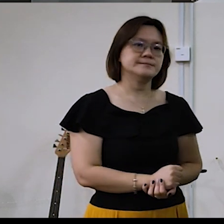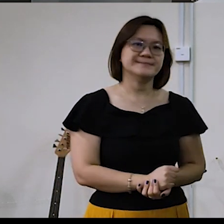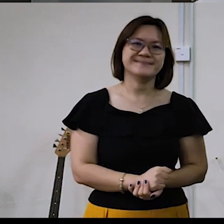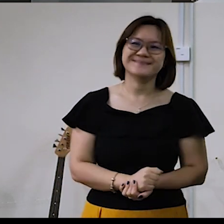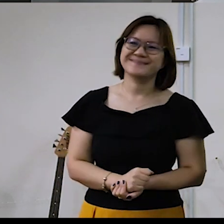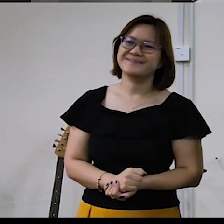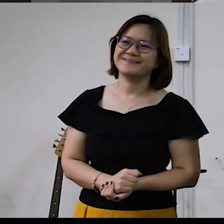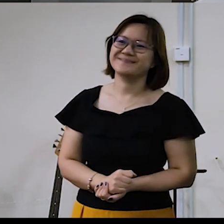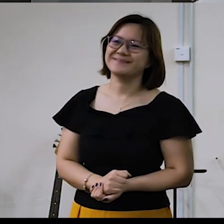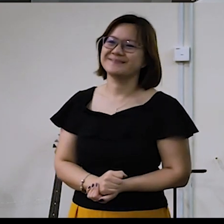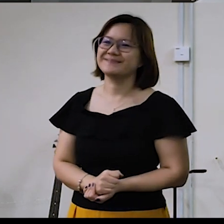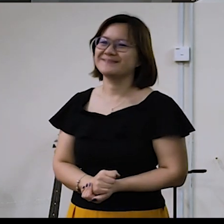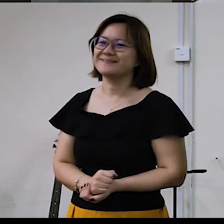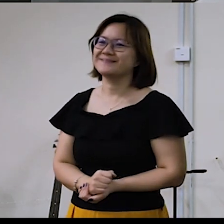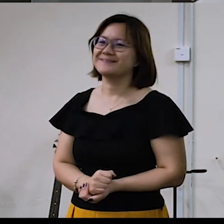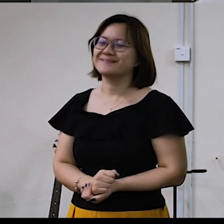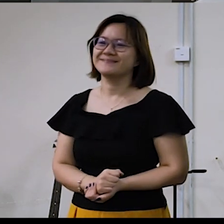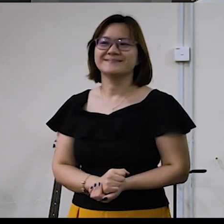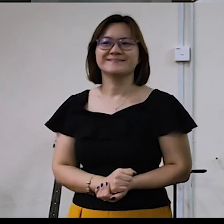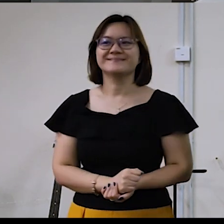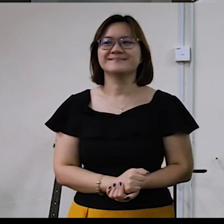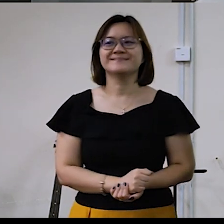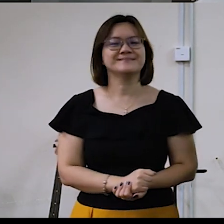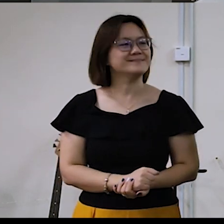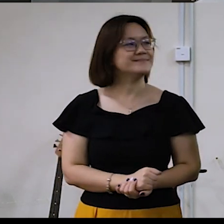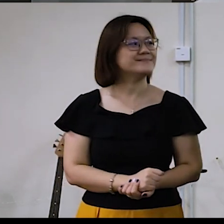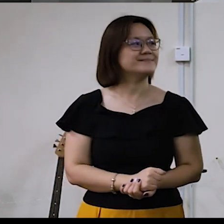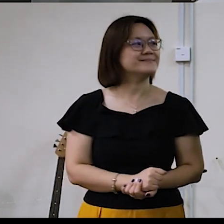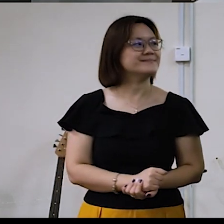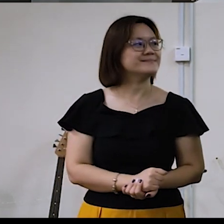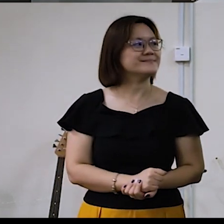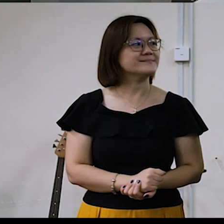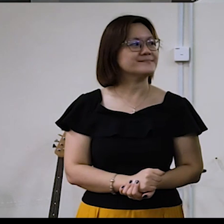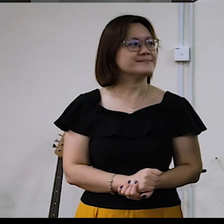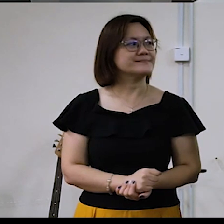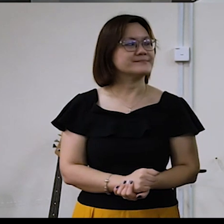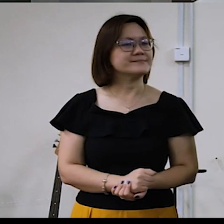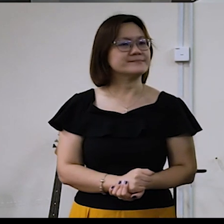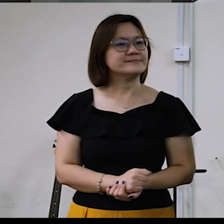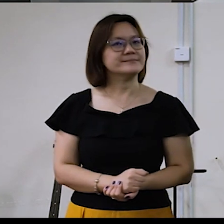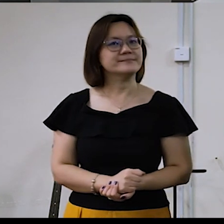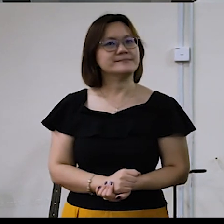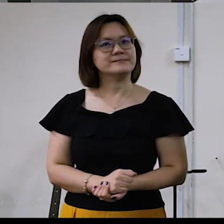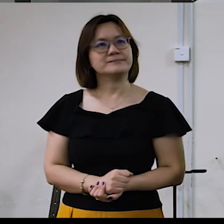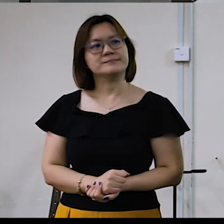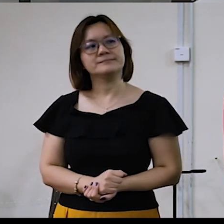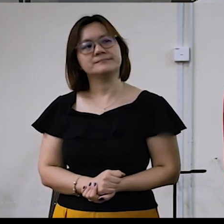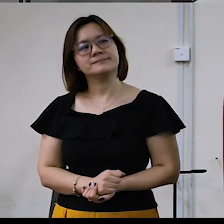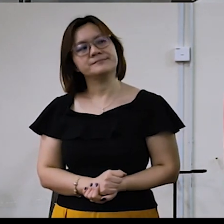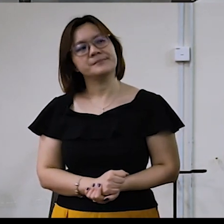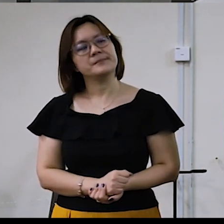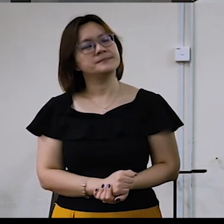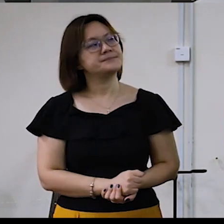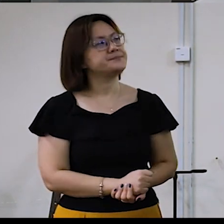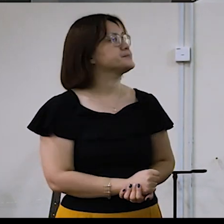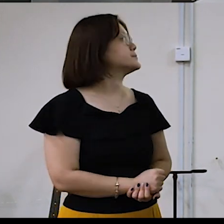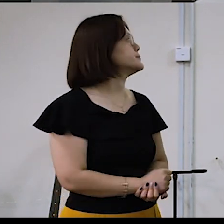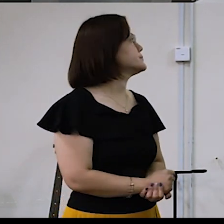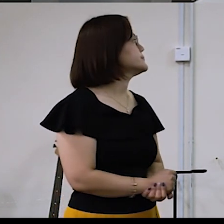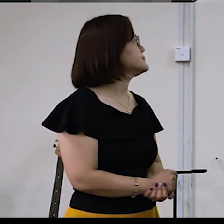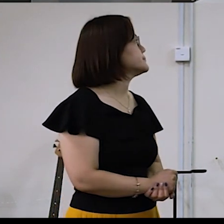23. And they proposed to Joseph, called Barabbas, who was surnamed Justus, and